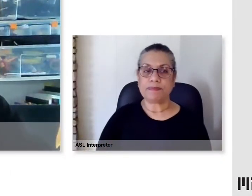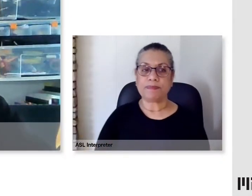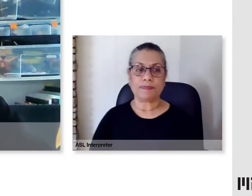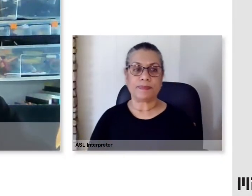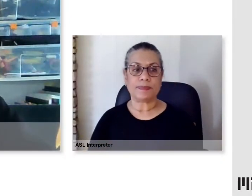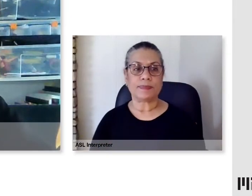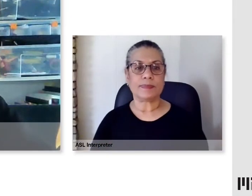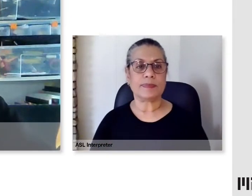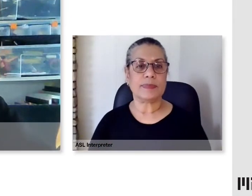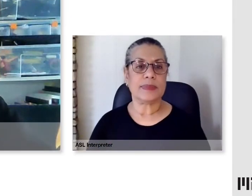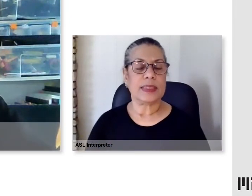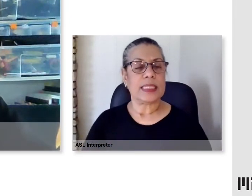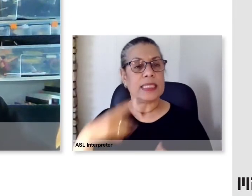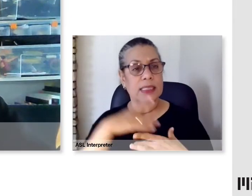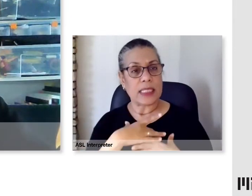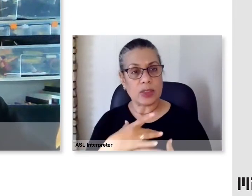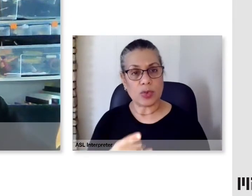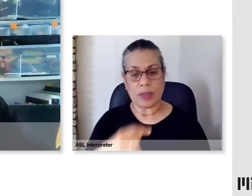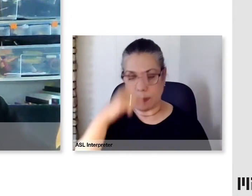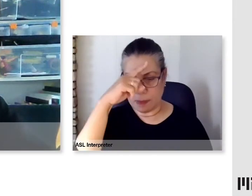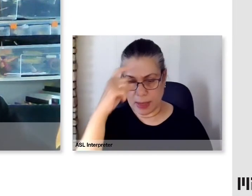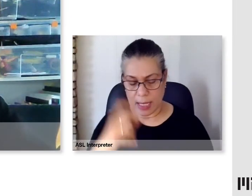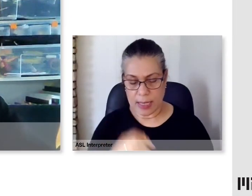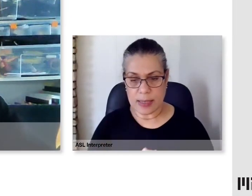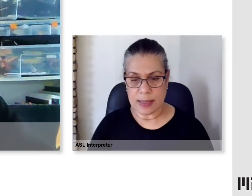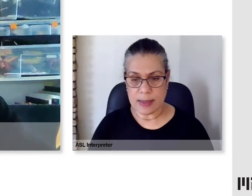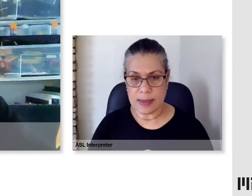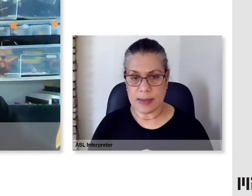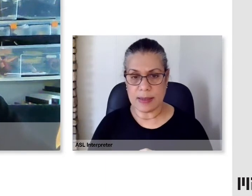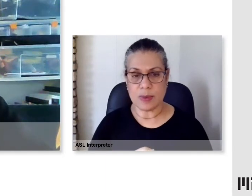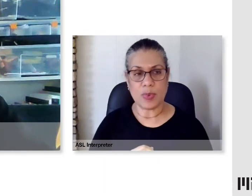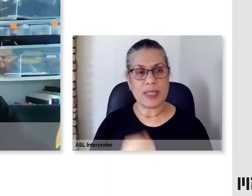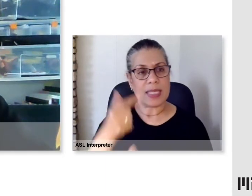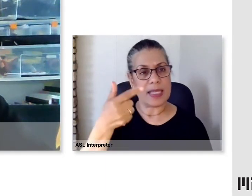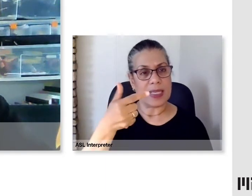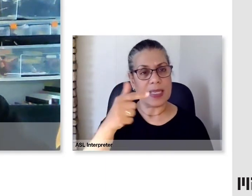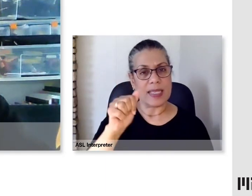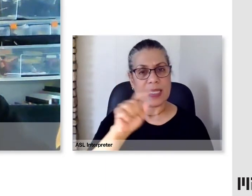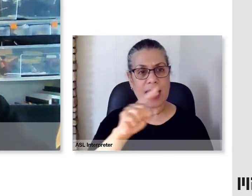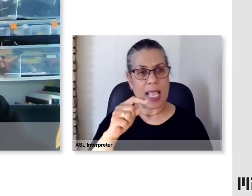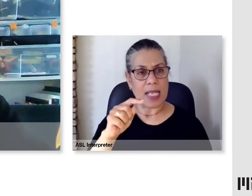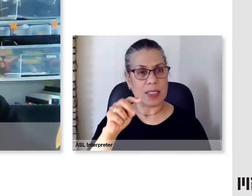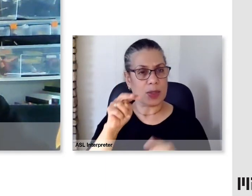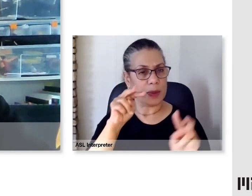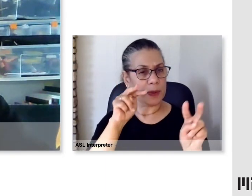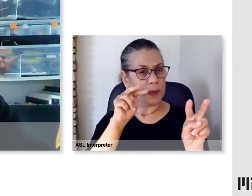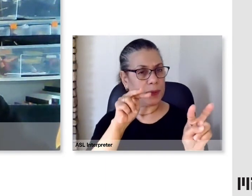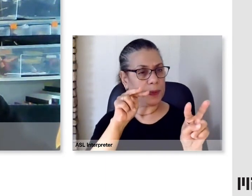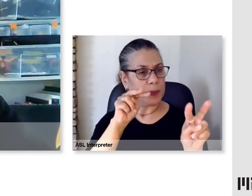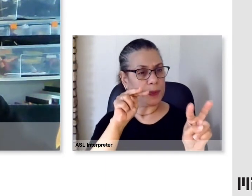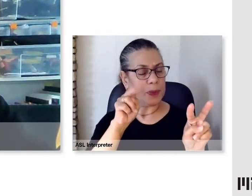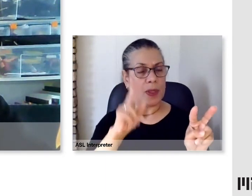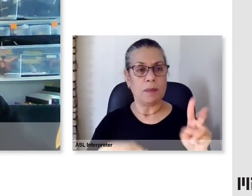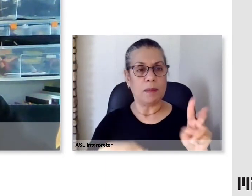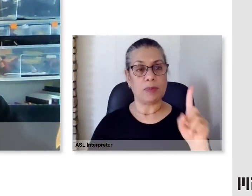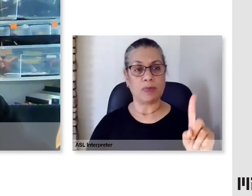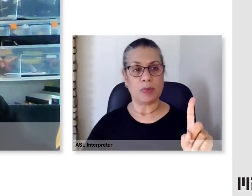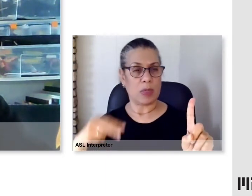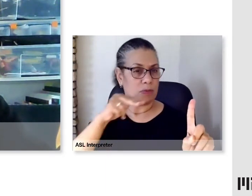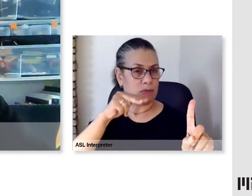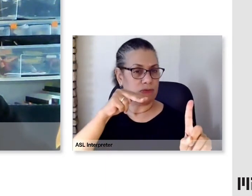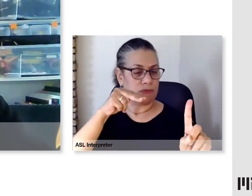it's fascinating because, for instance, in Caress of the Gaze, the project that tracked the gaze of the onlooker,